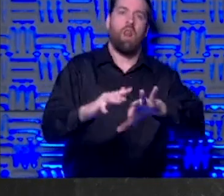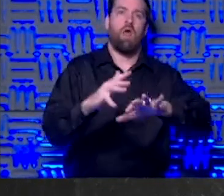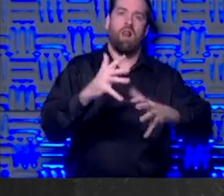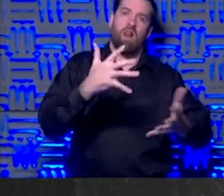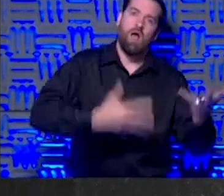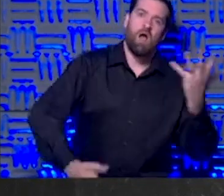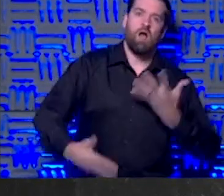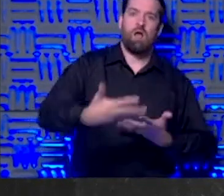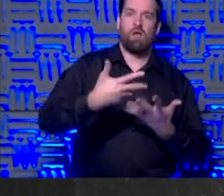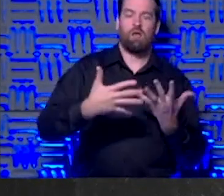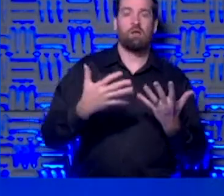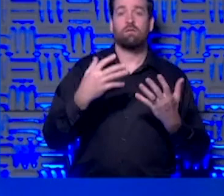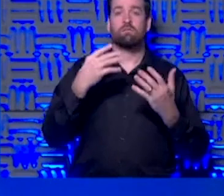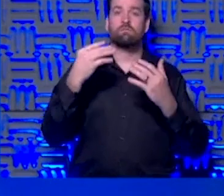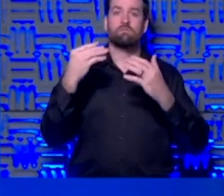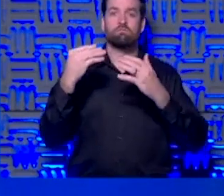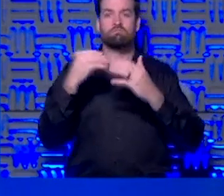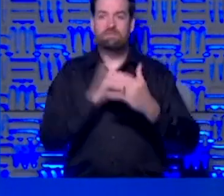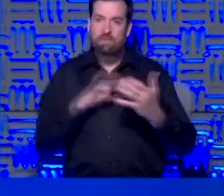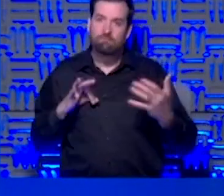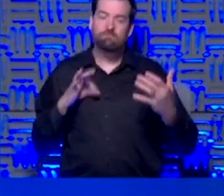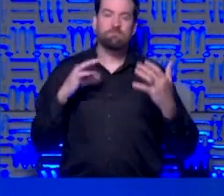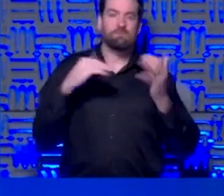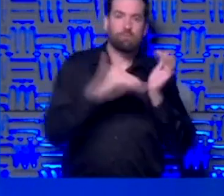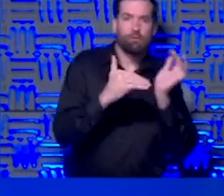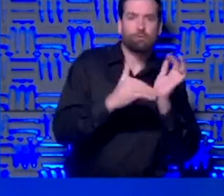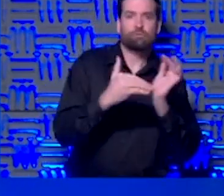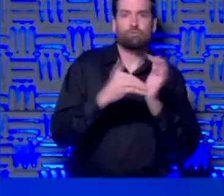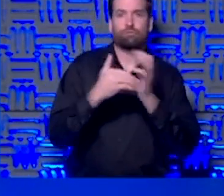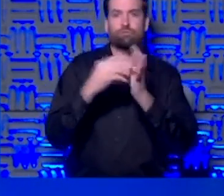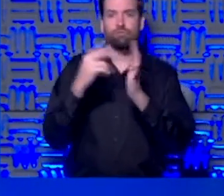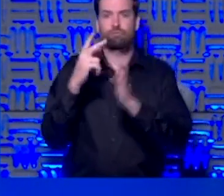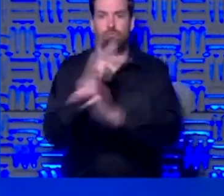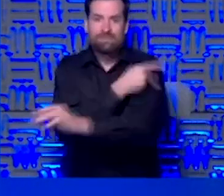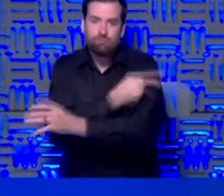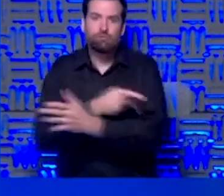both employees and nurses, physicians,